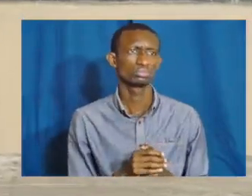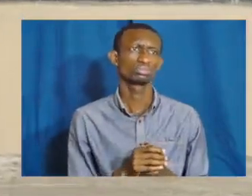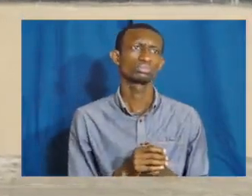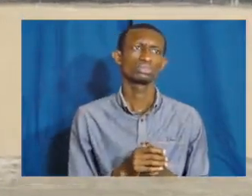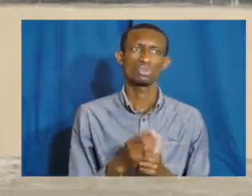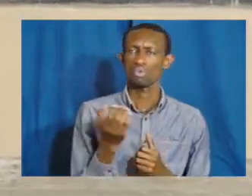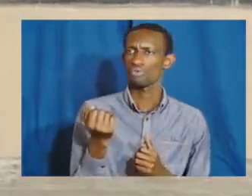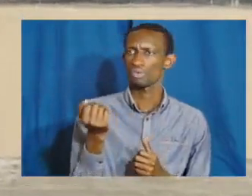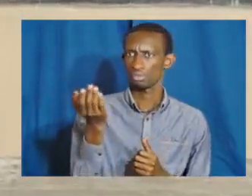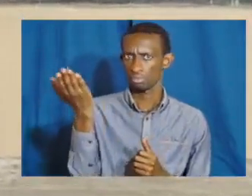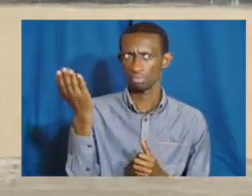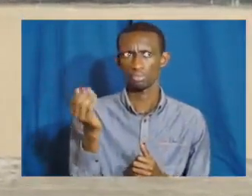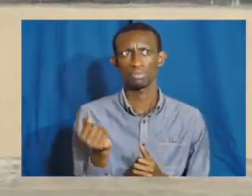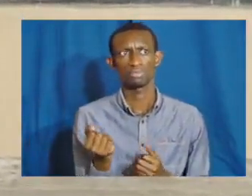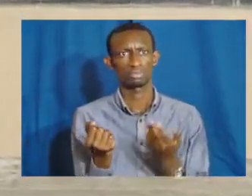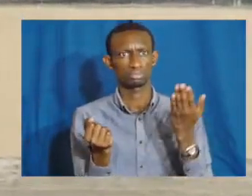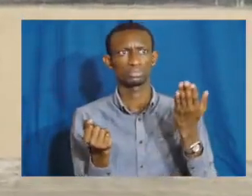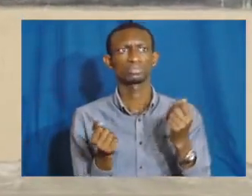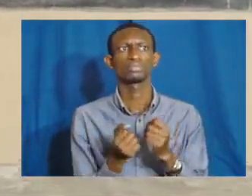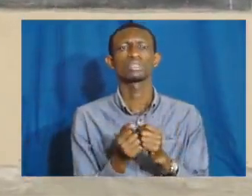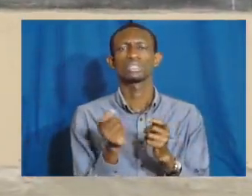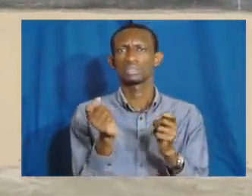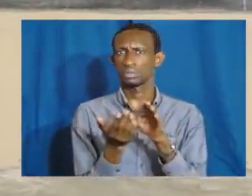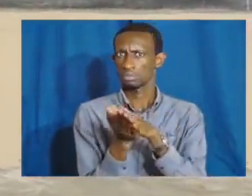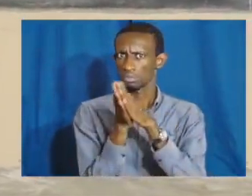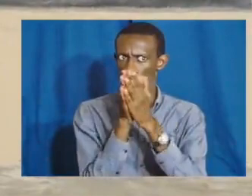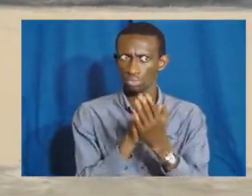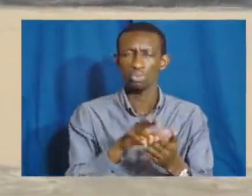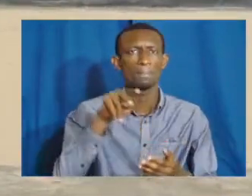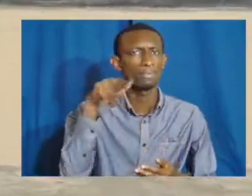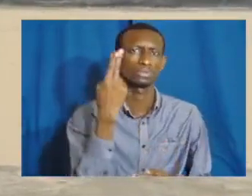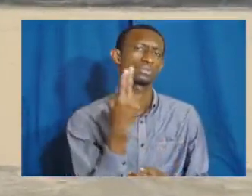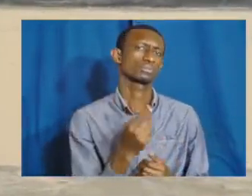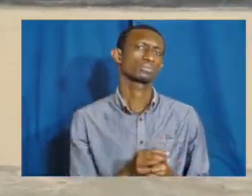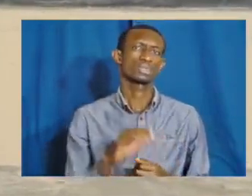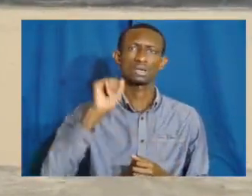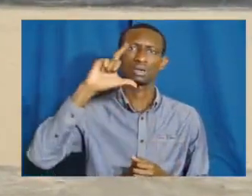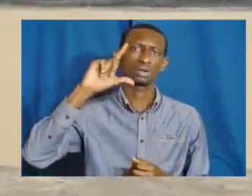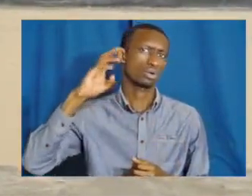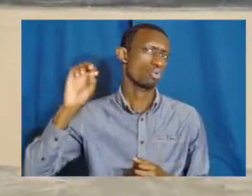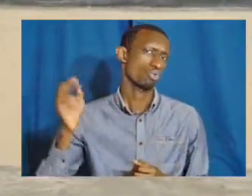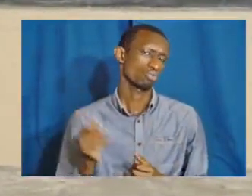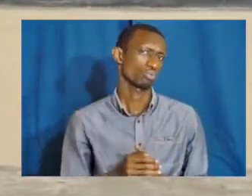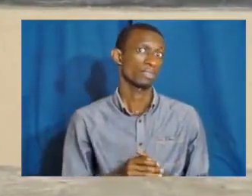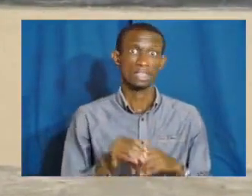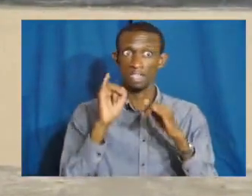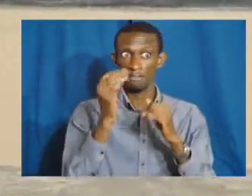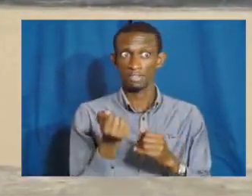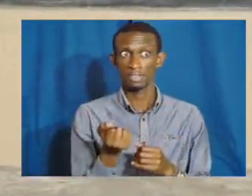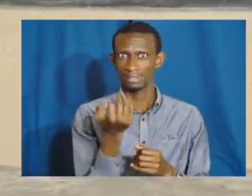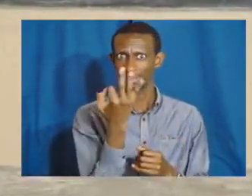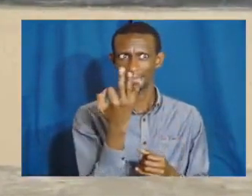this one, that one becomes a secondary alcohol. If there are 3, you have